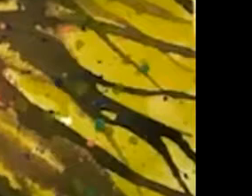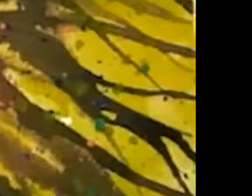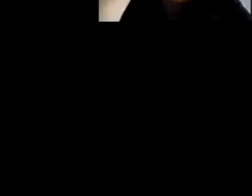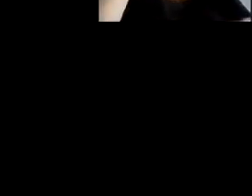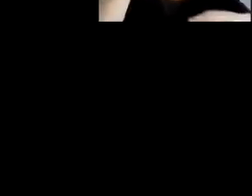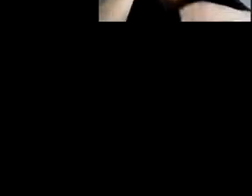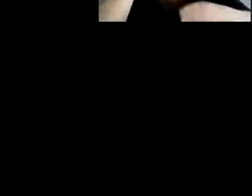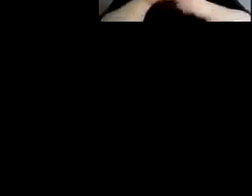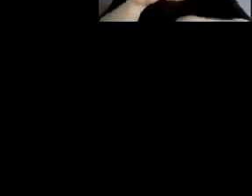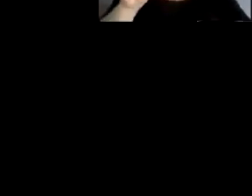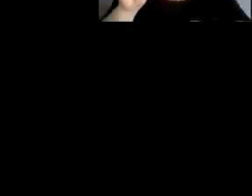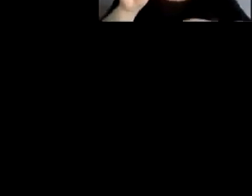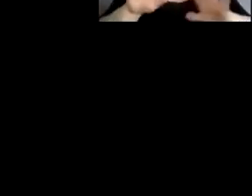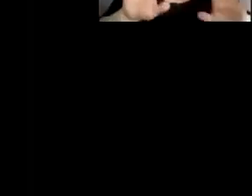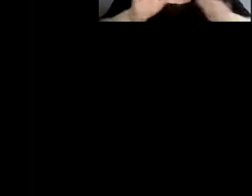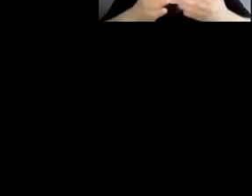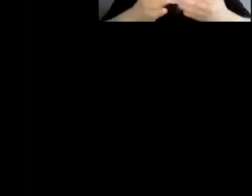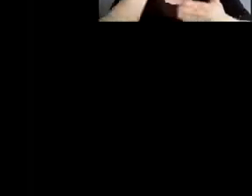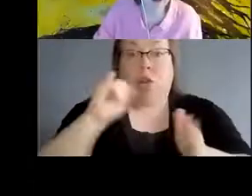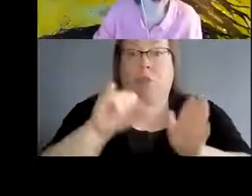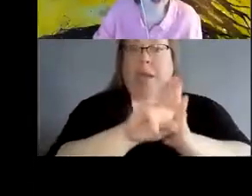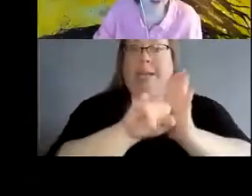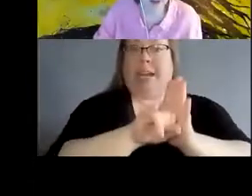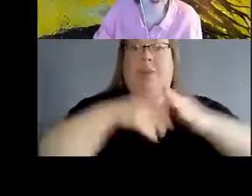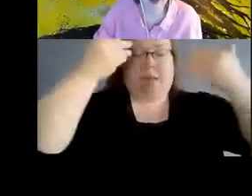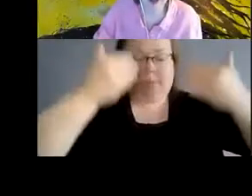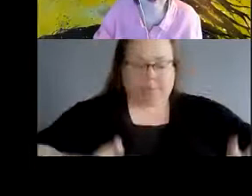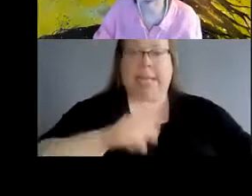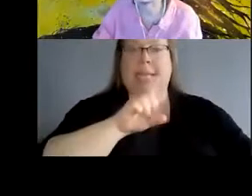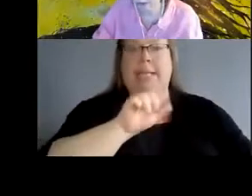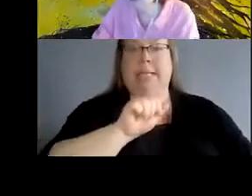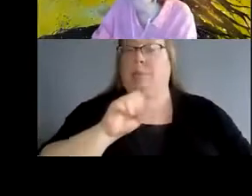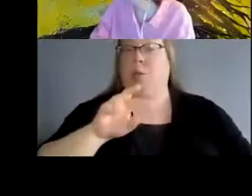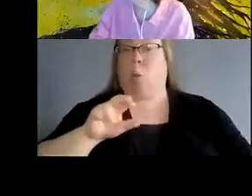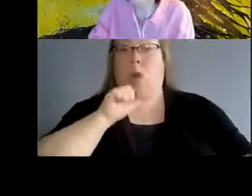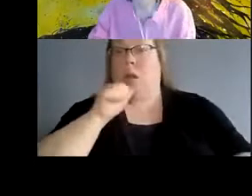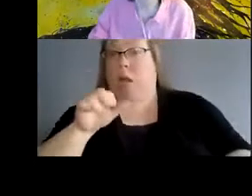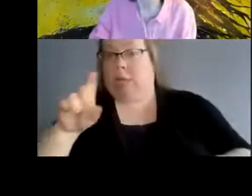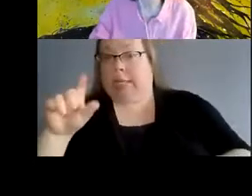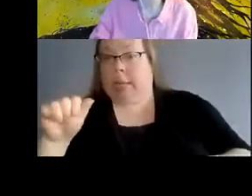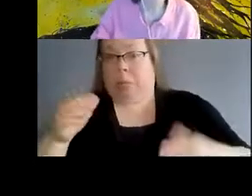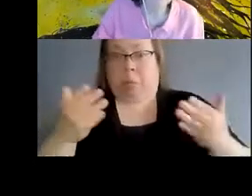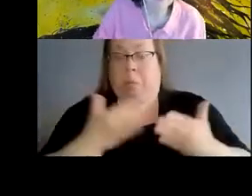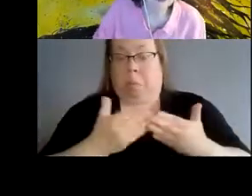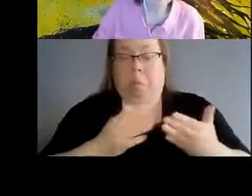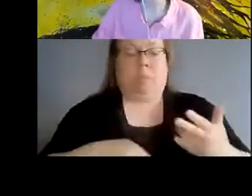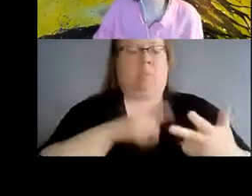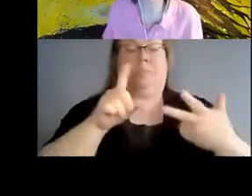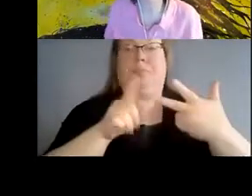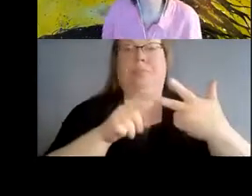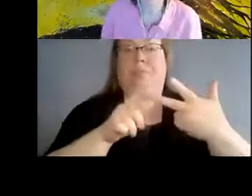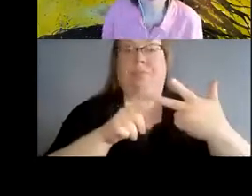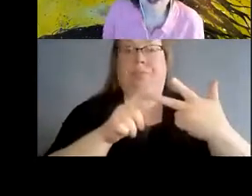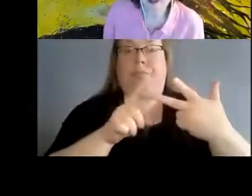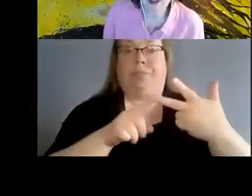whether or not you identify as somebody with a disability. And then the third question is,